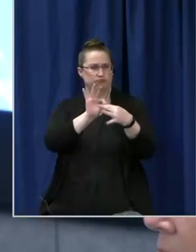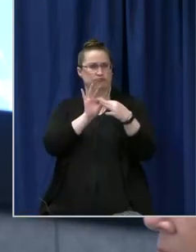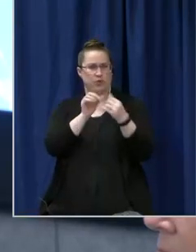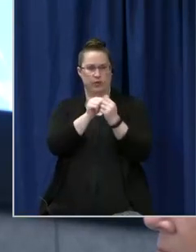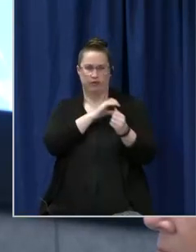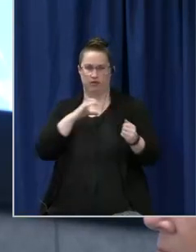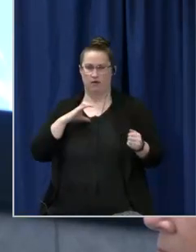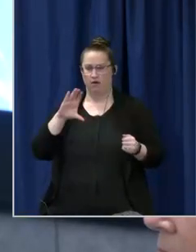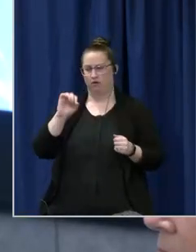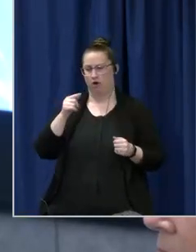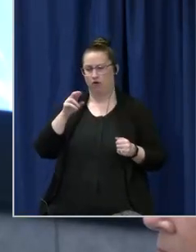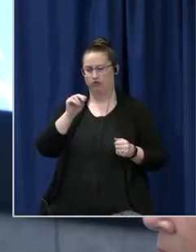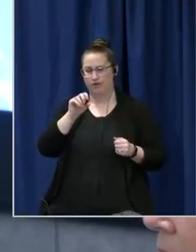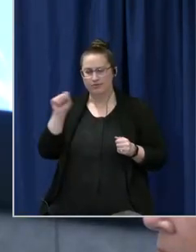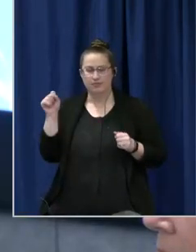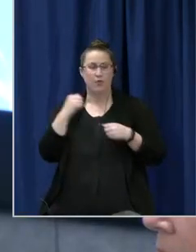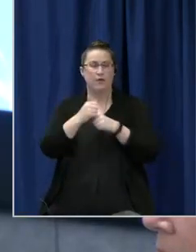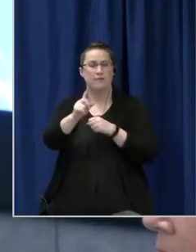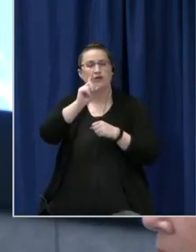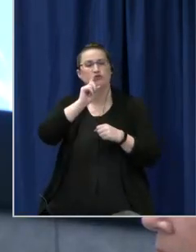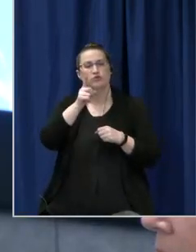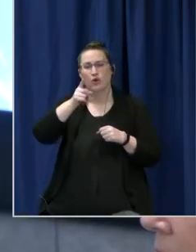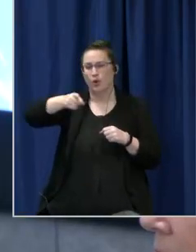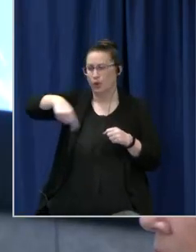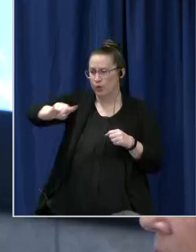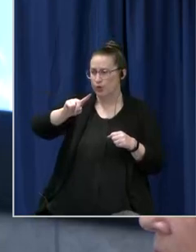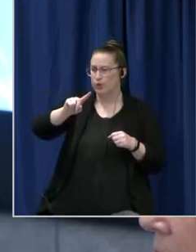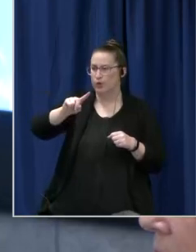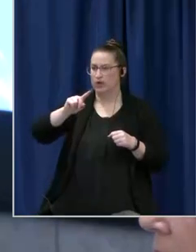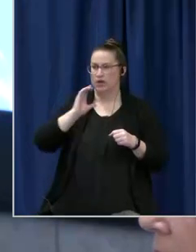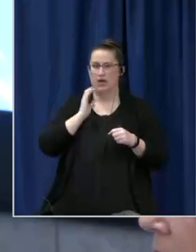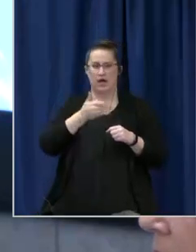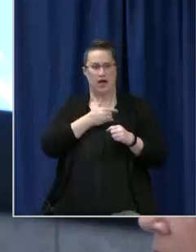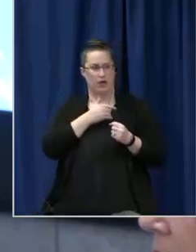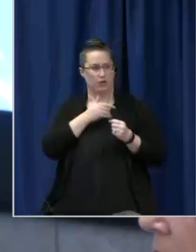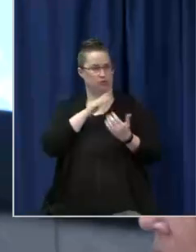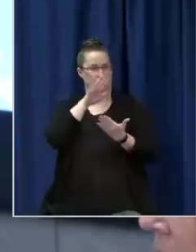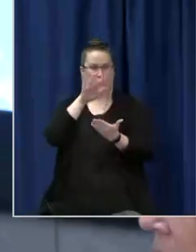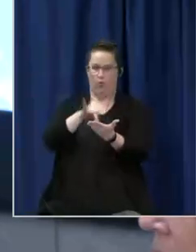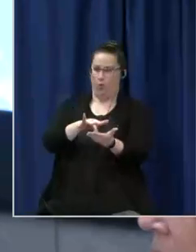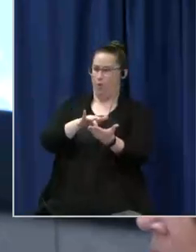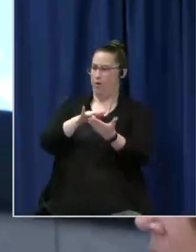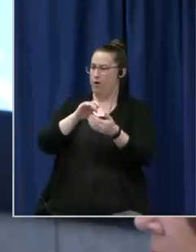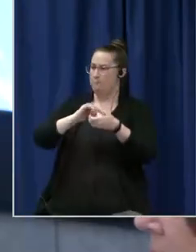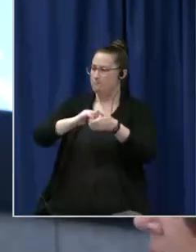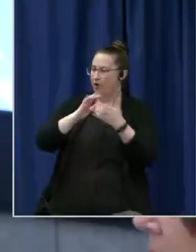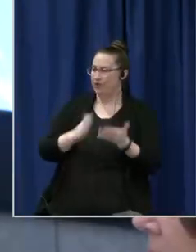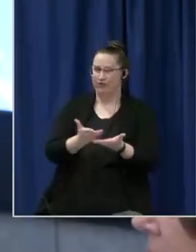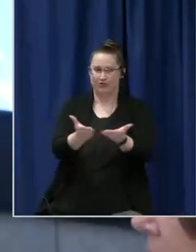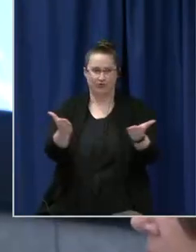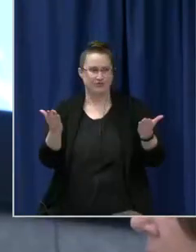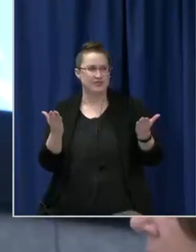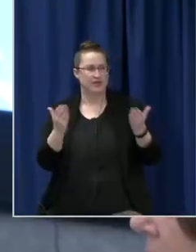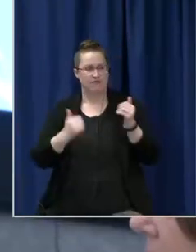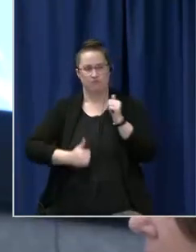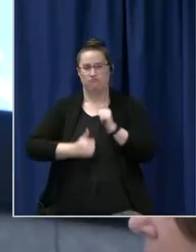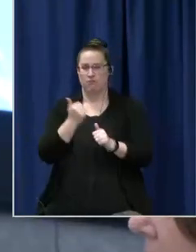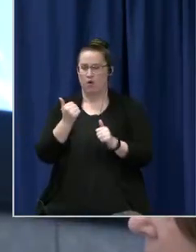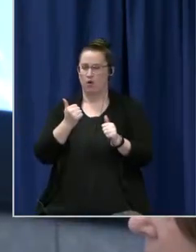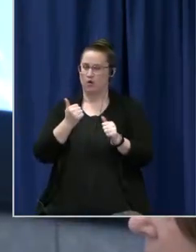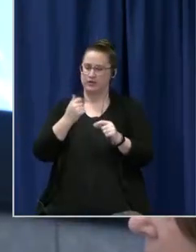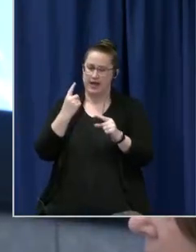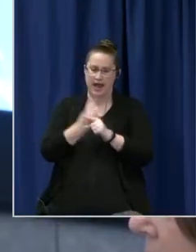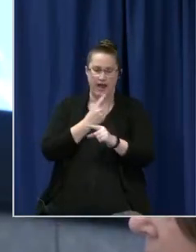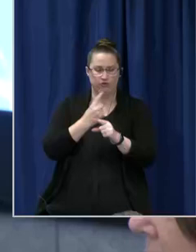Congress, but you know, want to make sure that you all, as kind of like our core partners, have the most up-to-date and